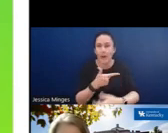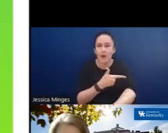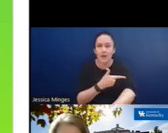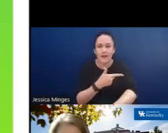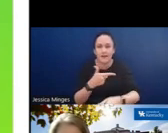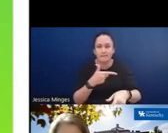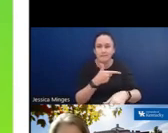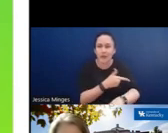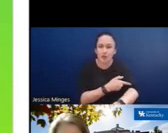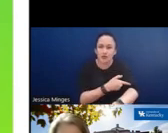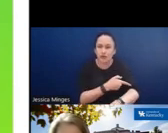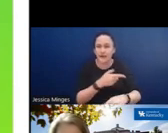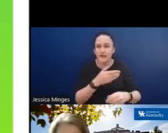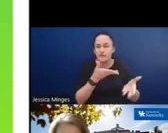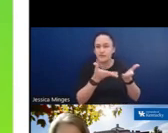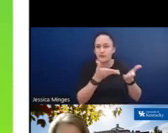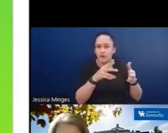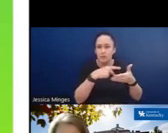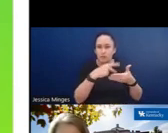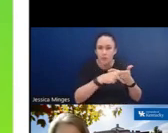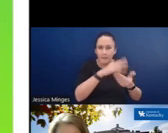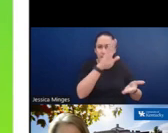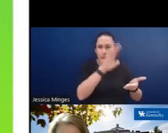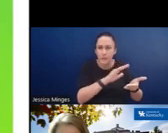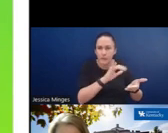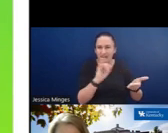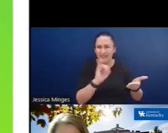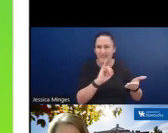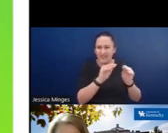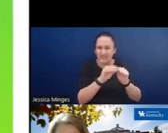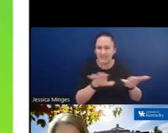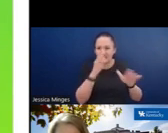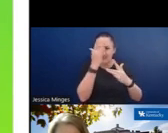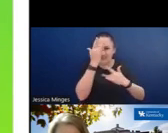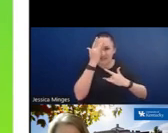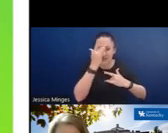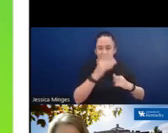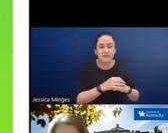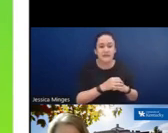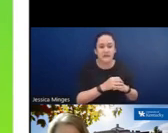program, reduces infectious disease, a syringe service program is a